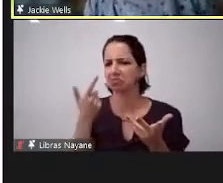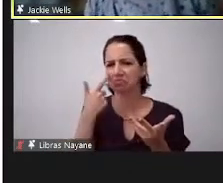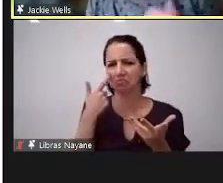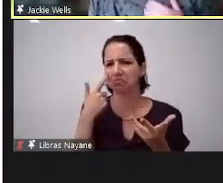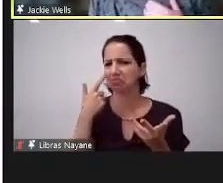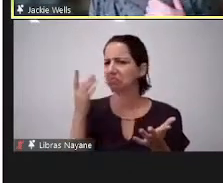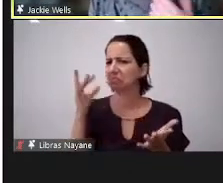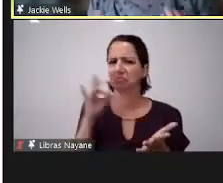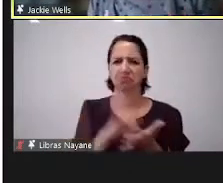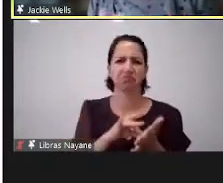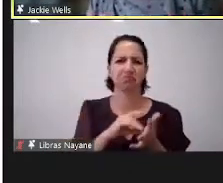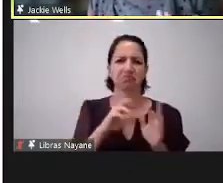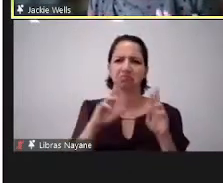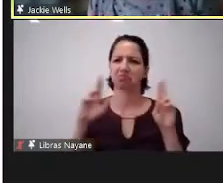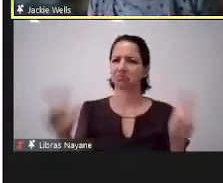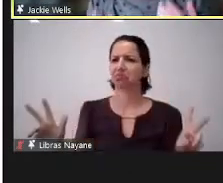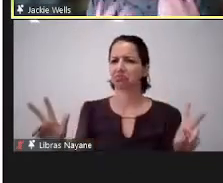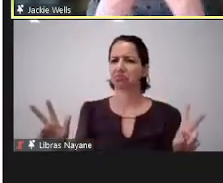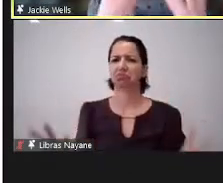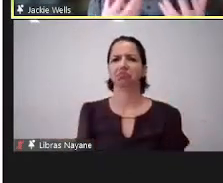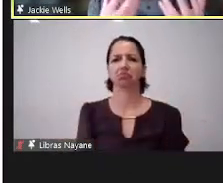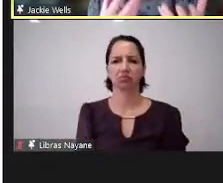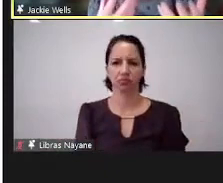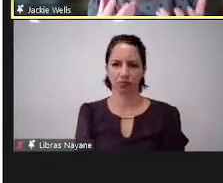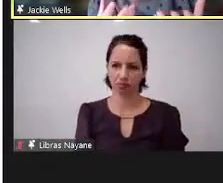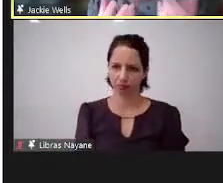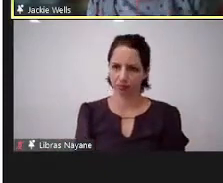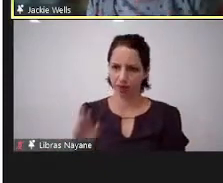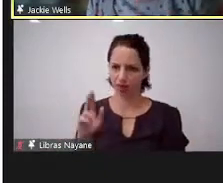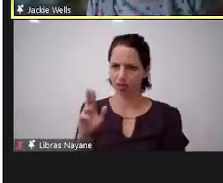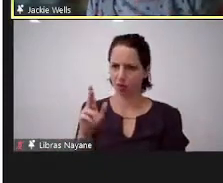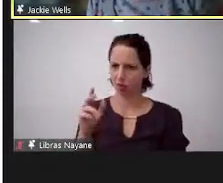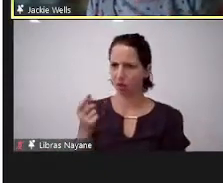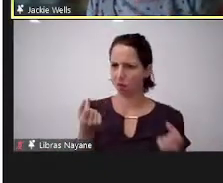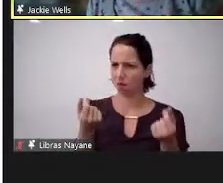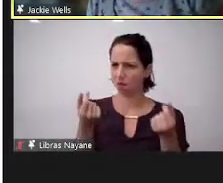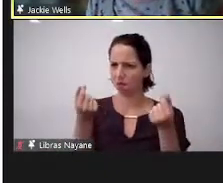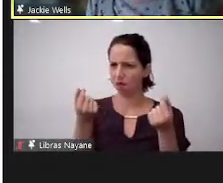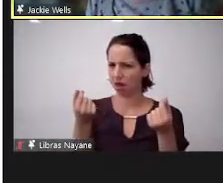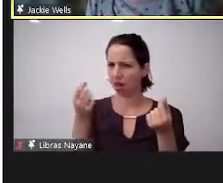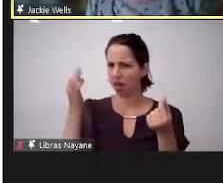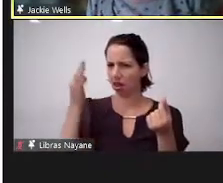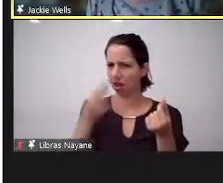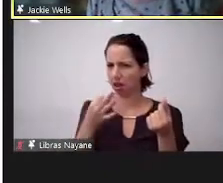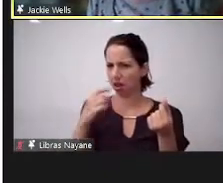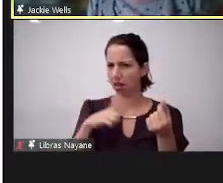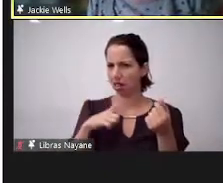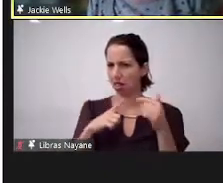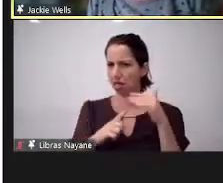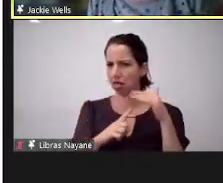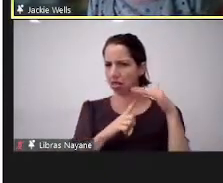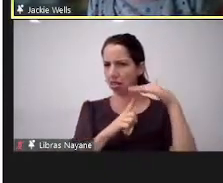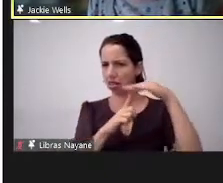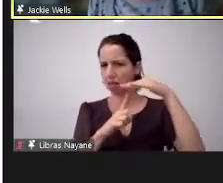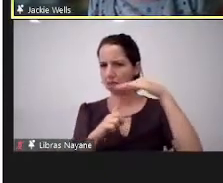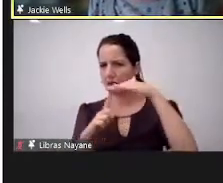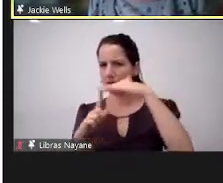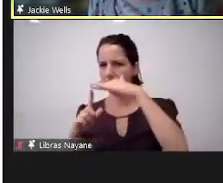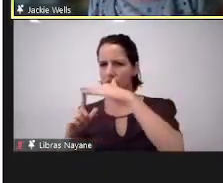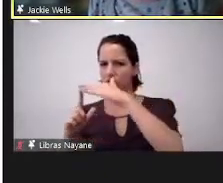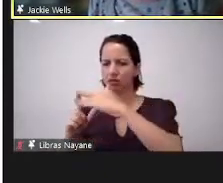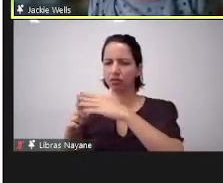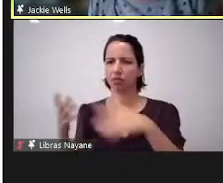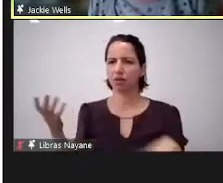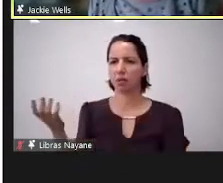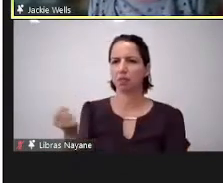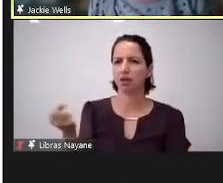So we've got two limits in place. There's the annual allowance, which limits how much you can contribute, but there's also